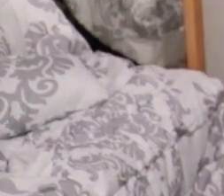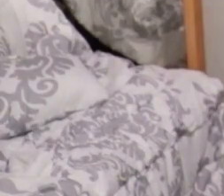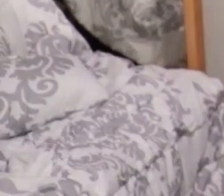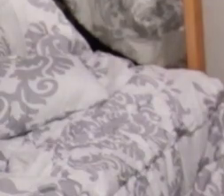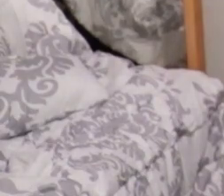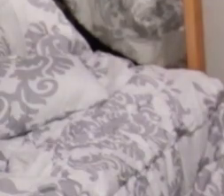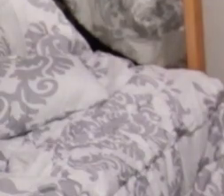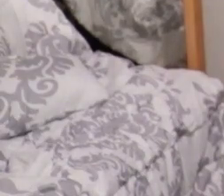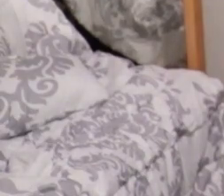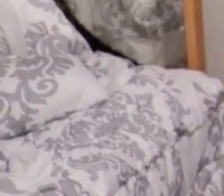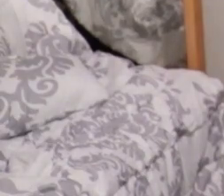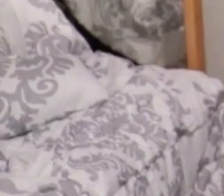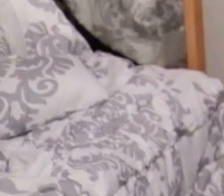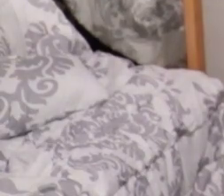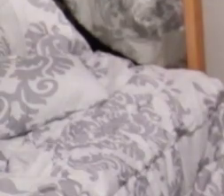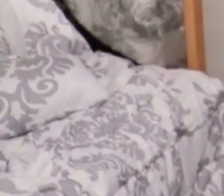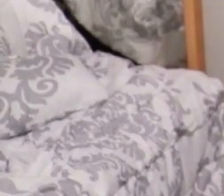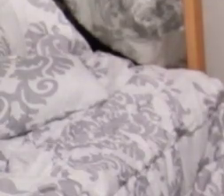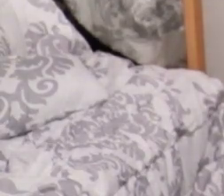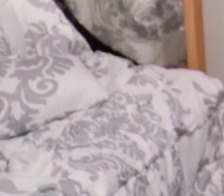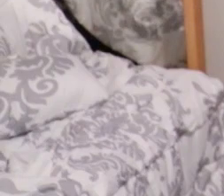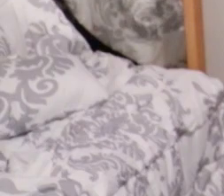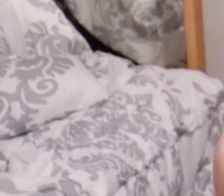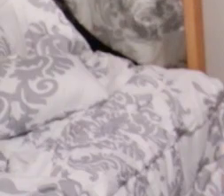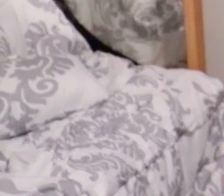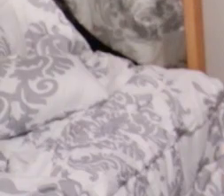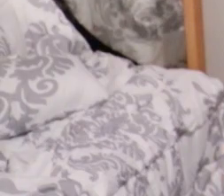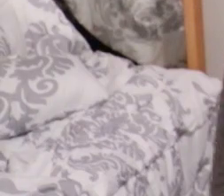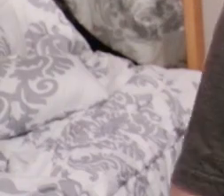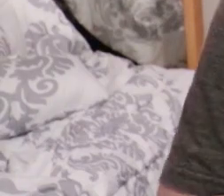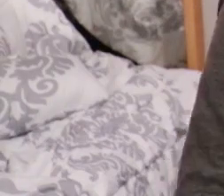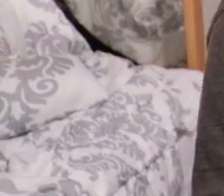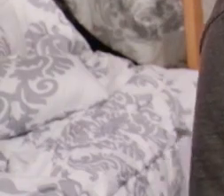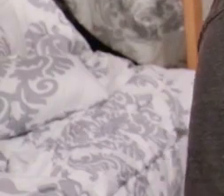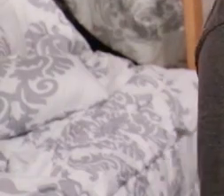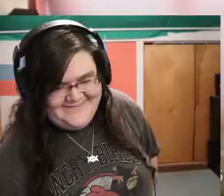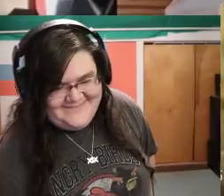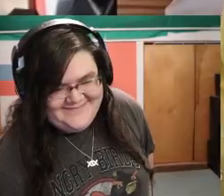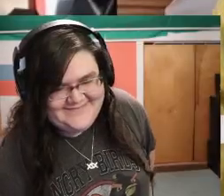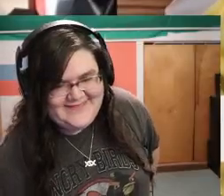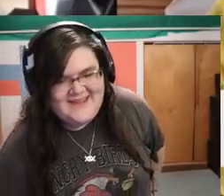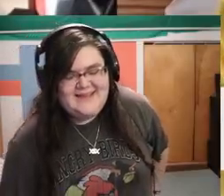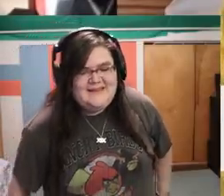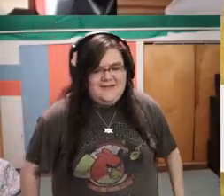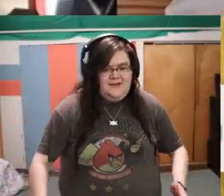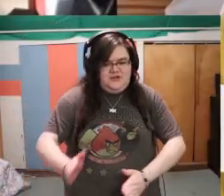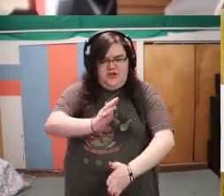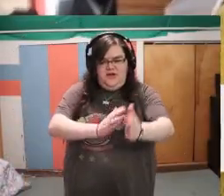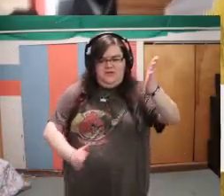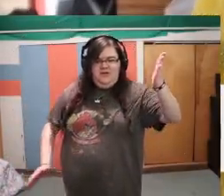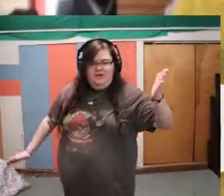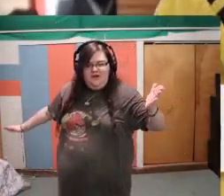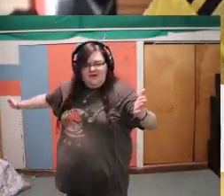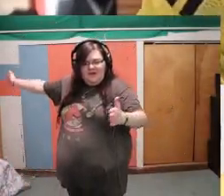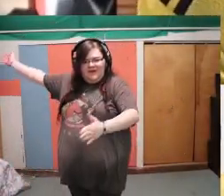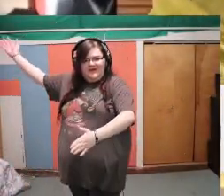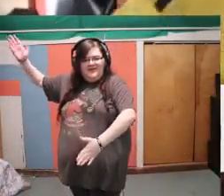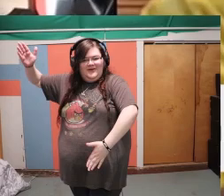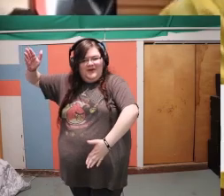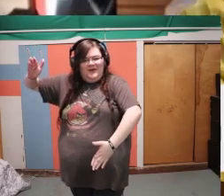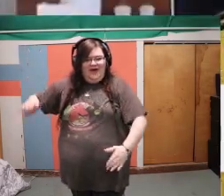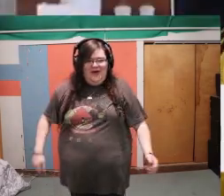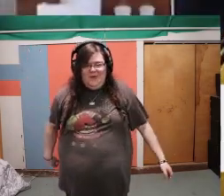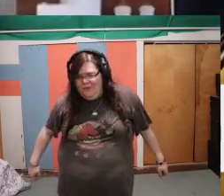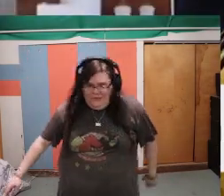we're gonna go with my first thought and do one question go. So without further ado, we're gonna jump into it and see which video it is. Yo, what's up, boy? It's Alan